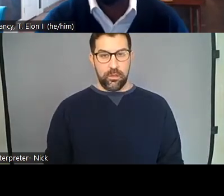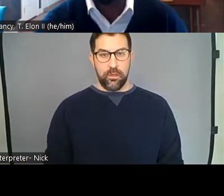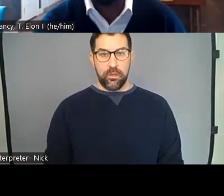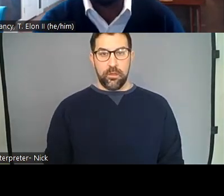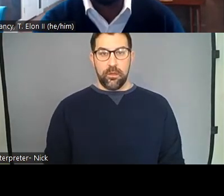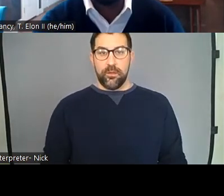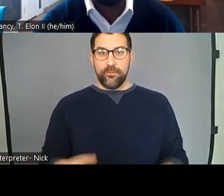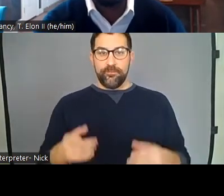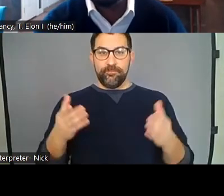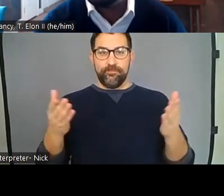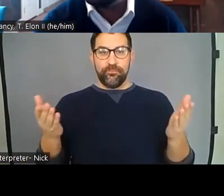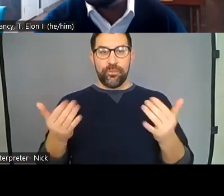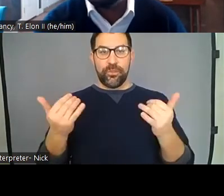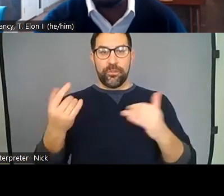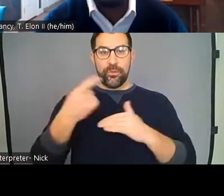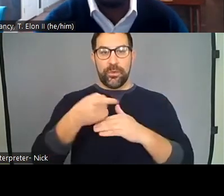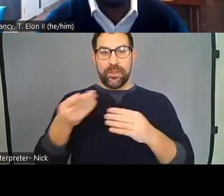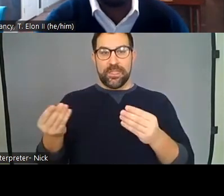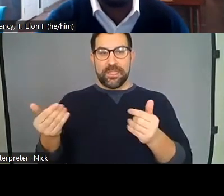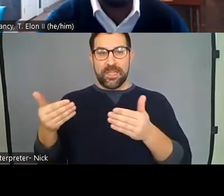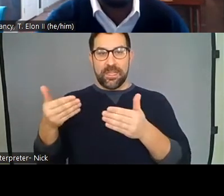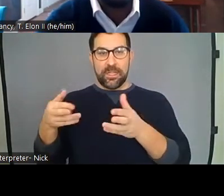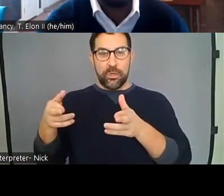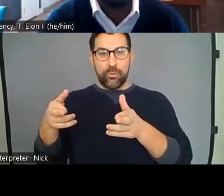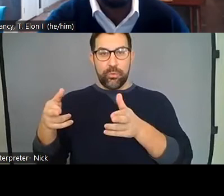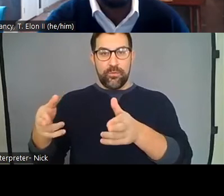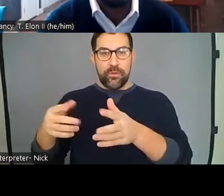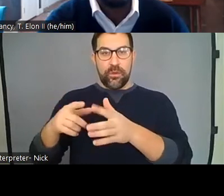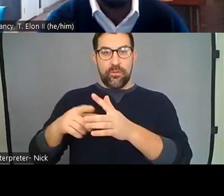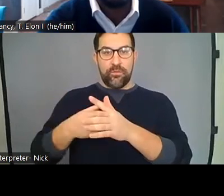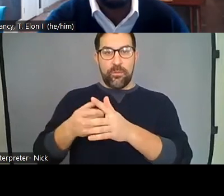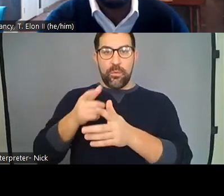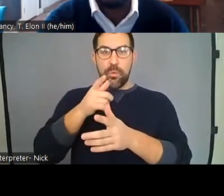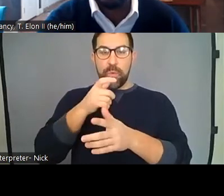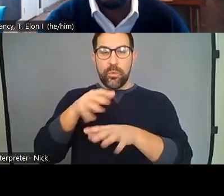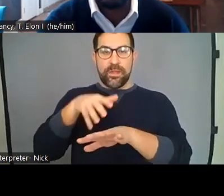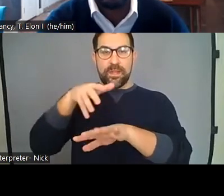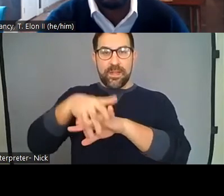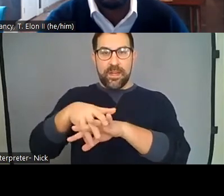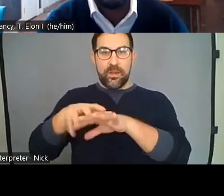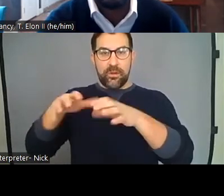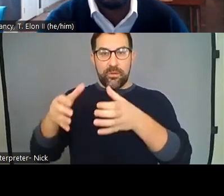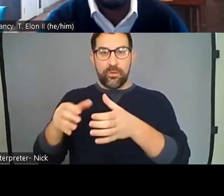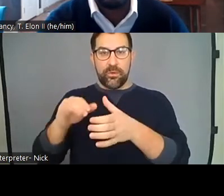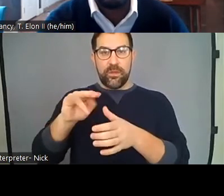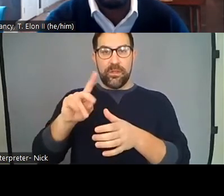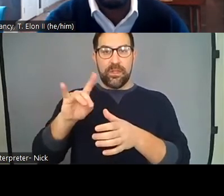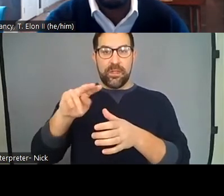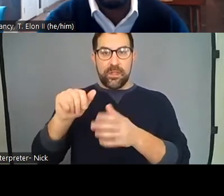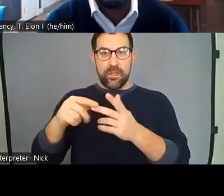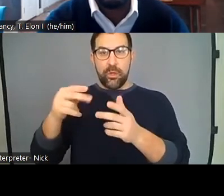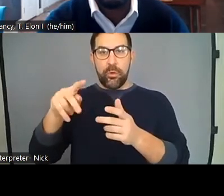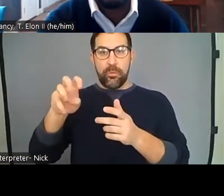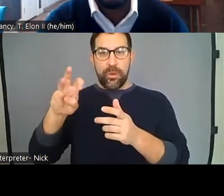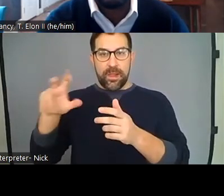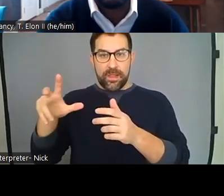We join you today on the land and near the rivers, originally in the care and protection of the Adena and Hopewell nations